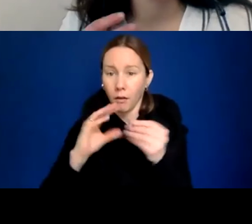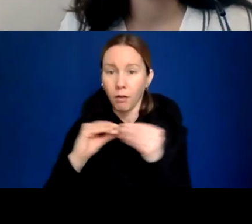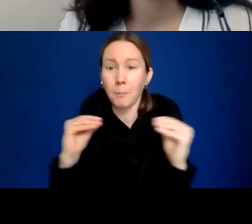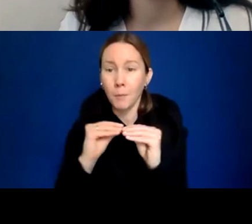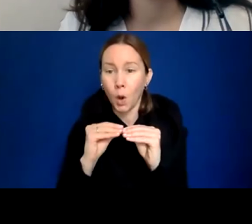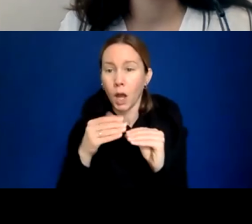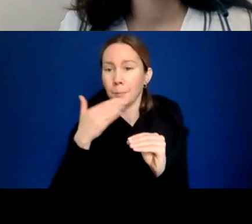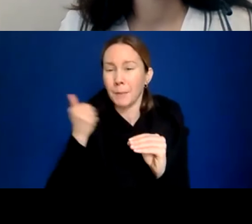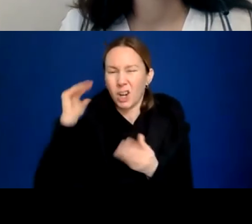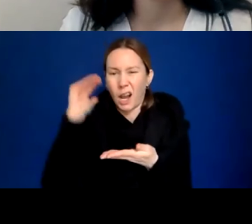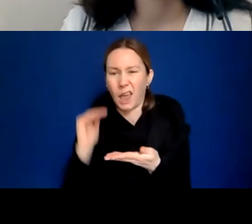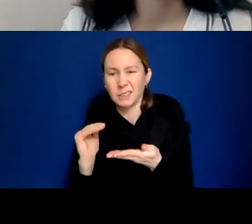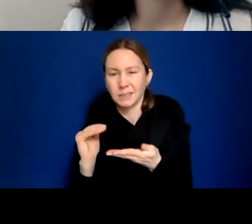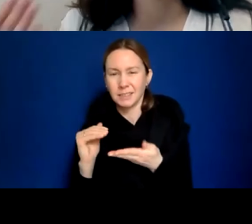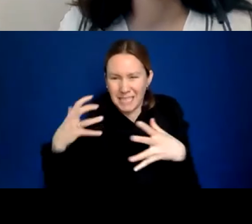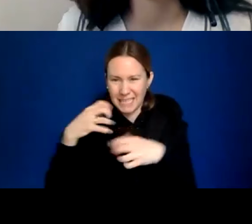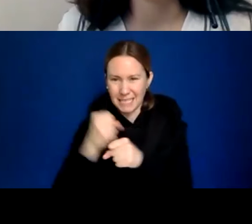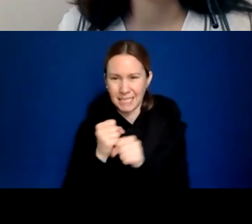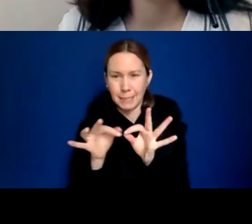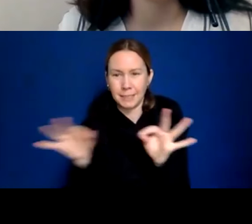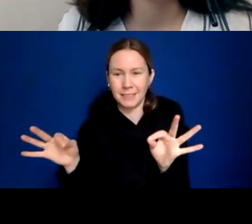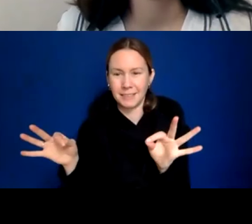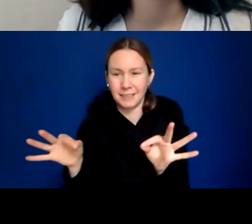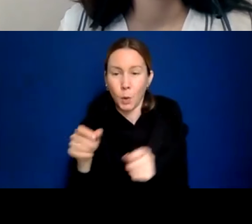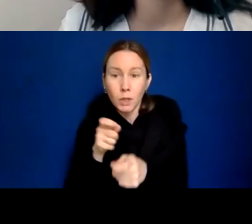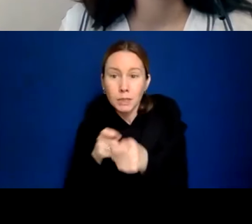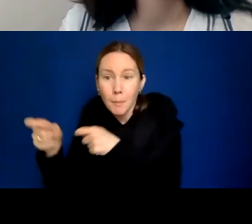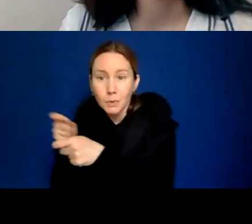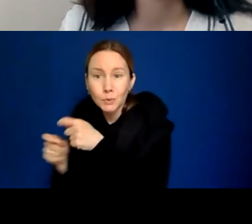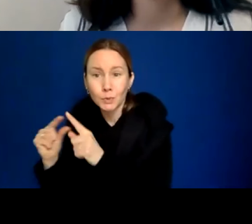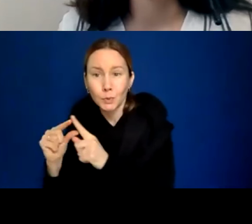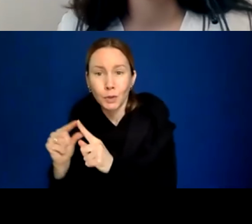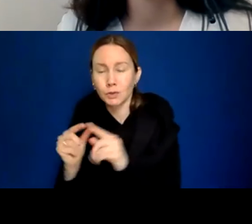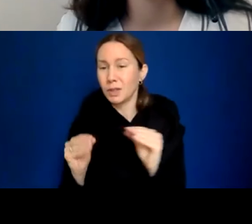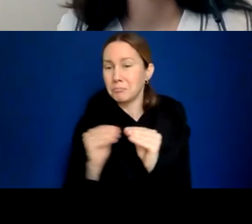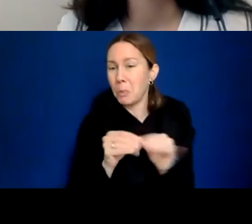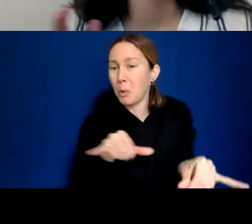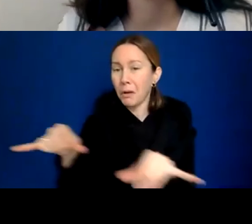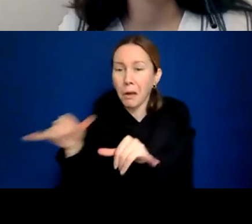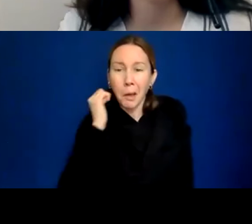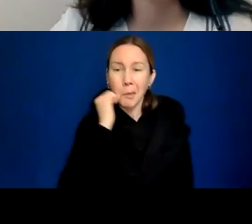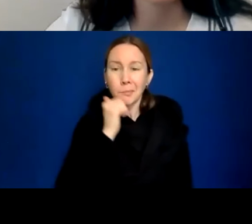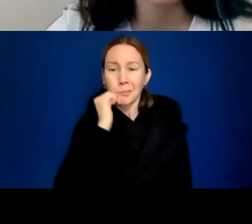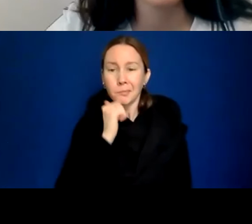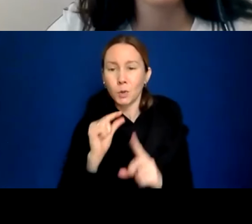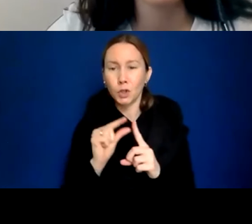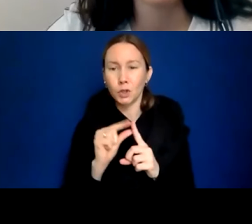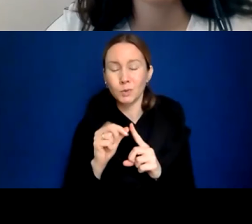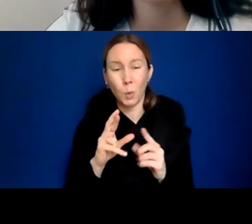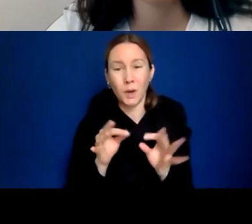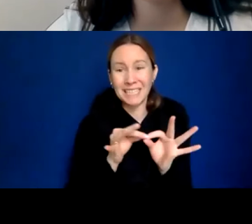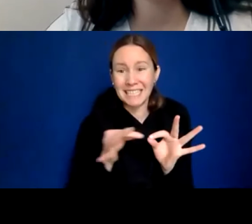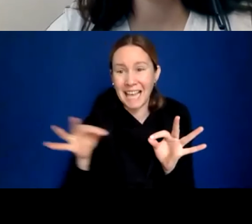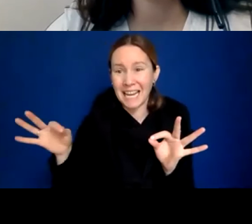So substitute, use higher frequency vocabulary, you know, more common words, or say shorter sentences.